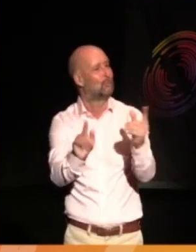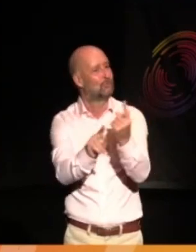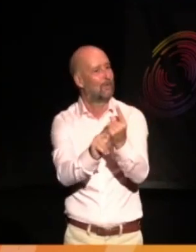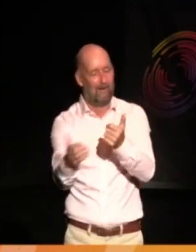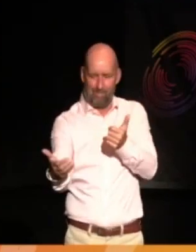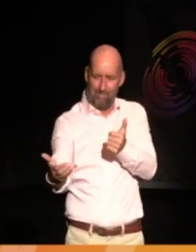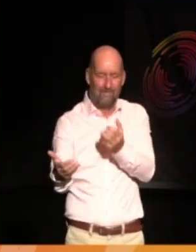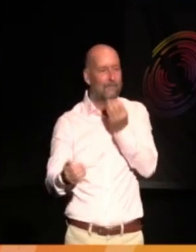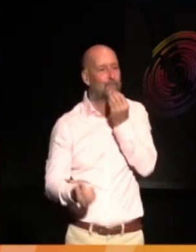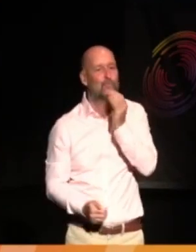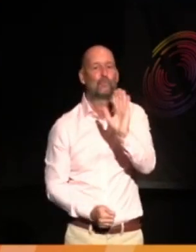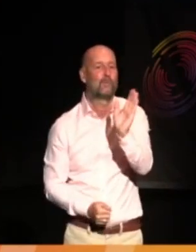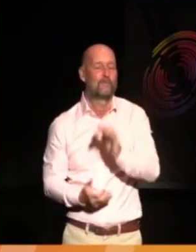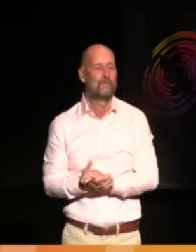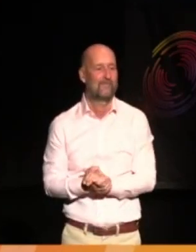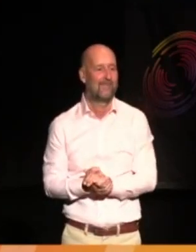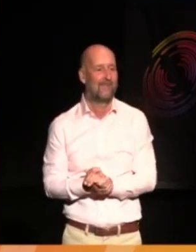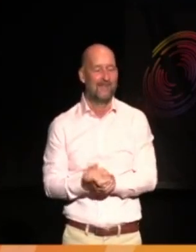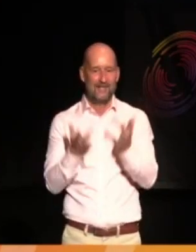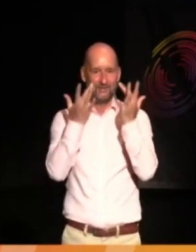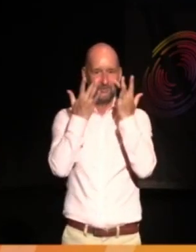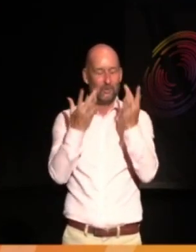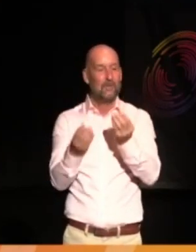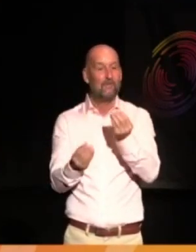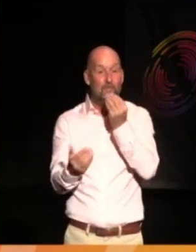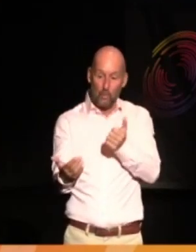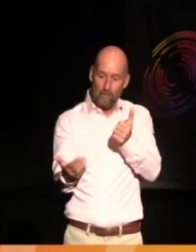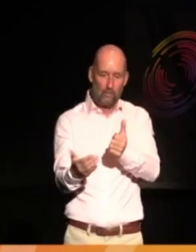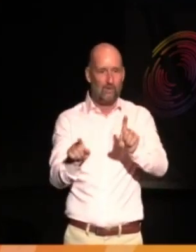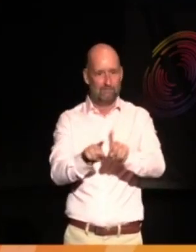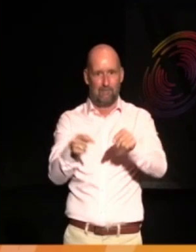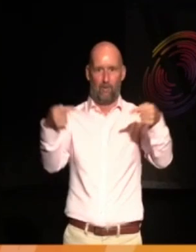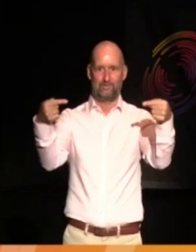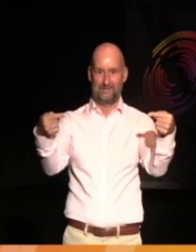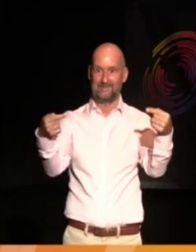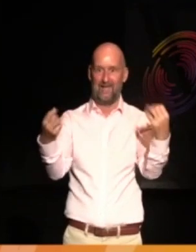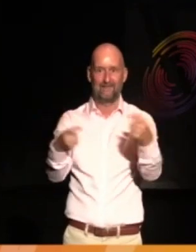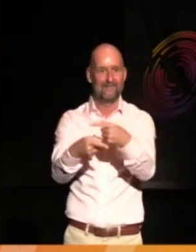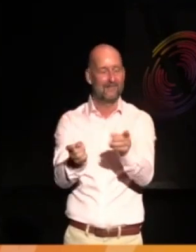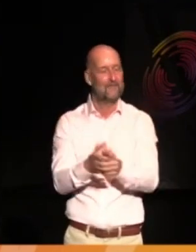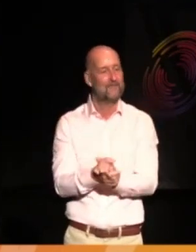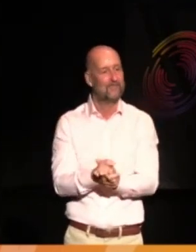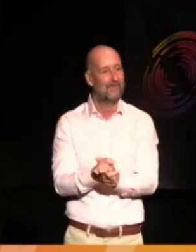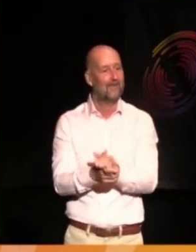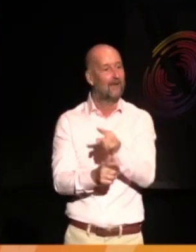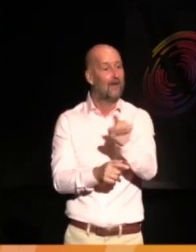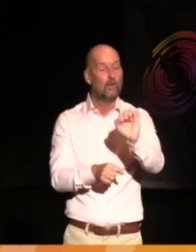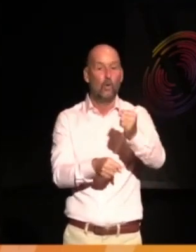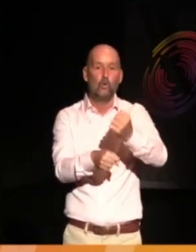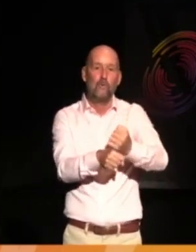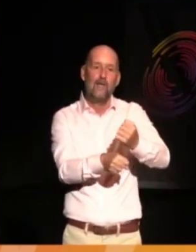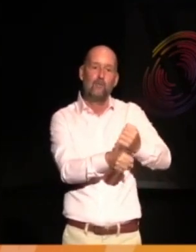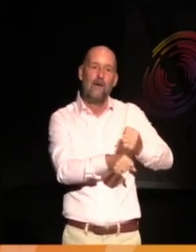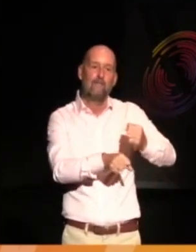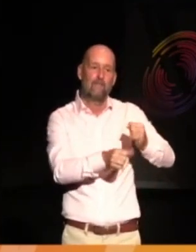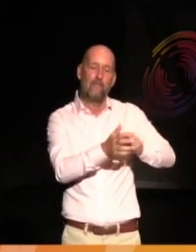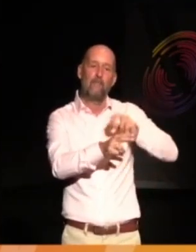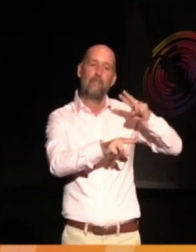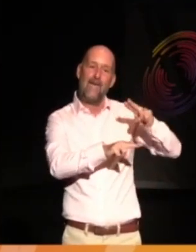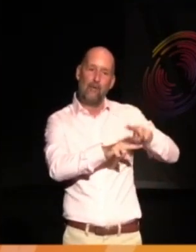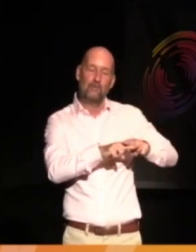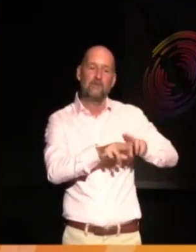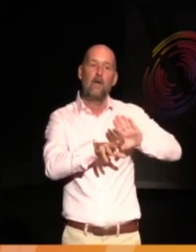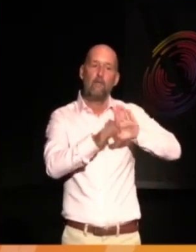okay, so there we are, the polarization of the food photograph groups. Could you stand if your great-grandparents or your grandparents are from